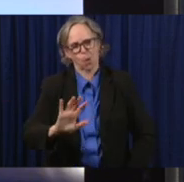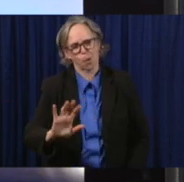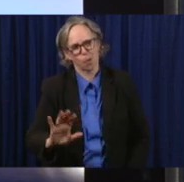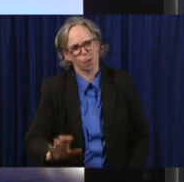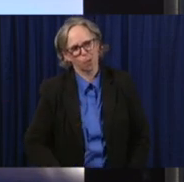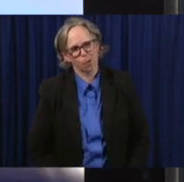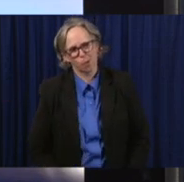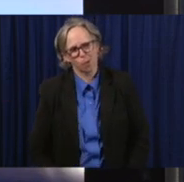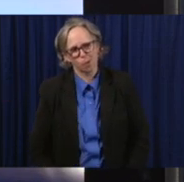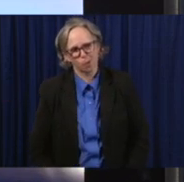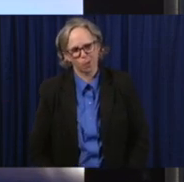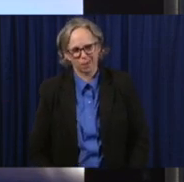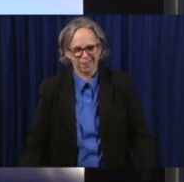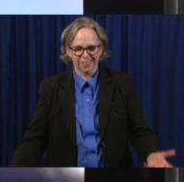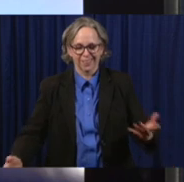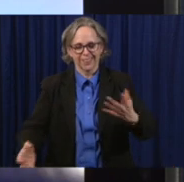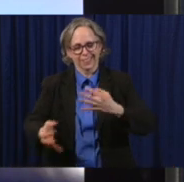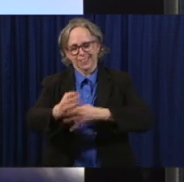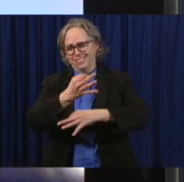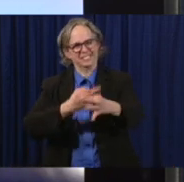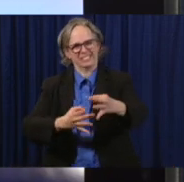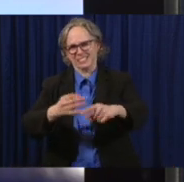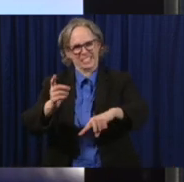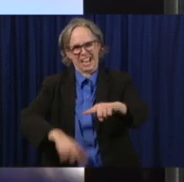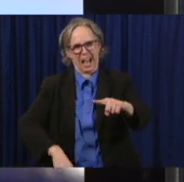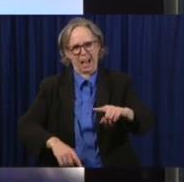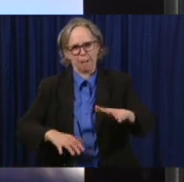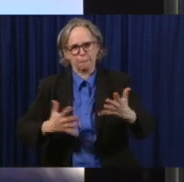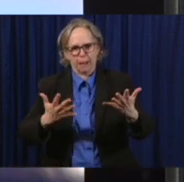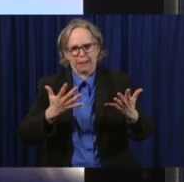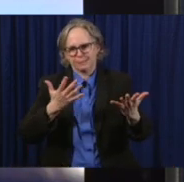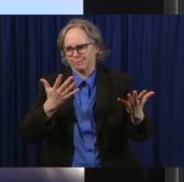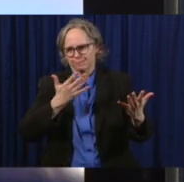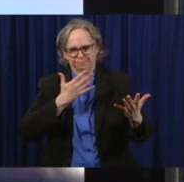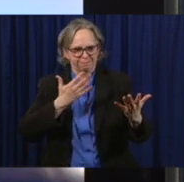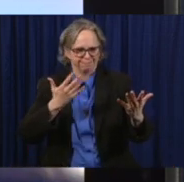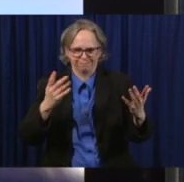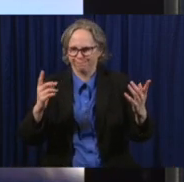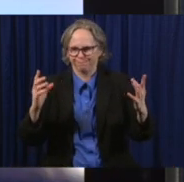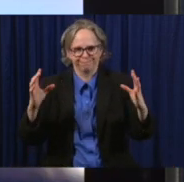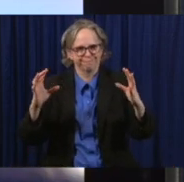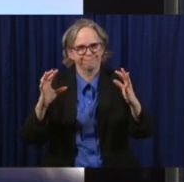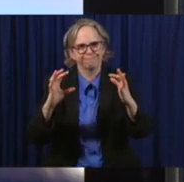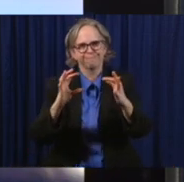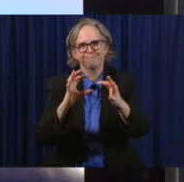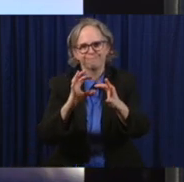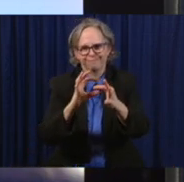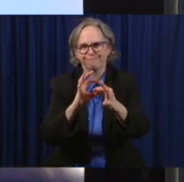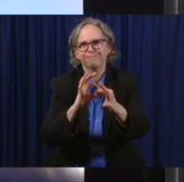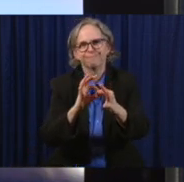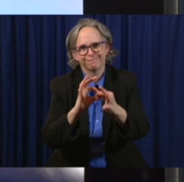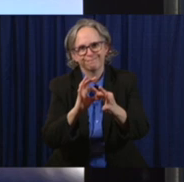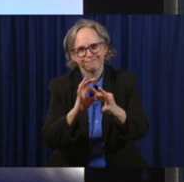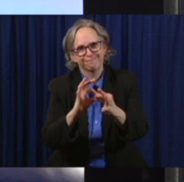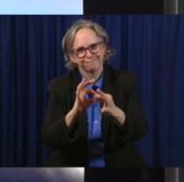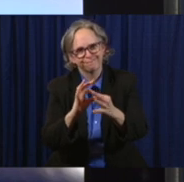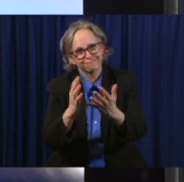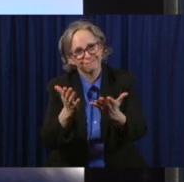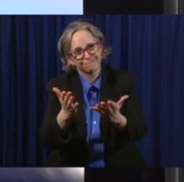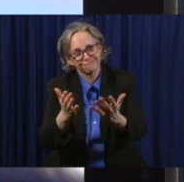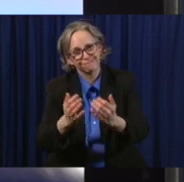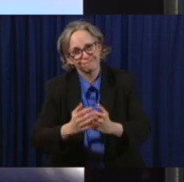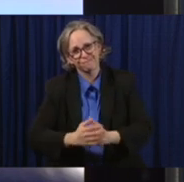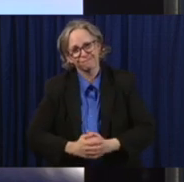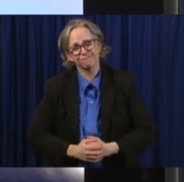But it, at least it provides, right, we believe it provides some level of connection. We also